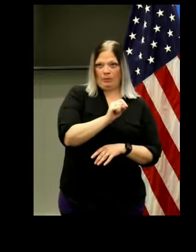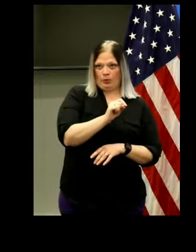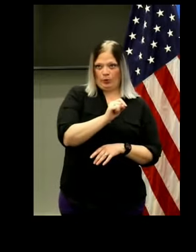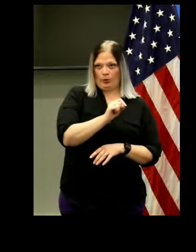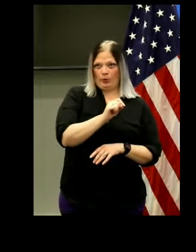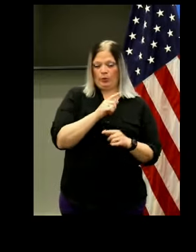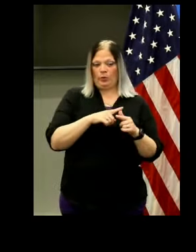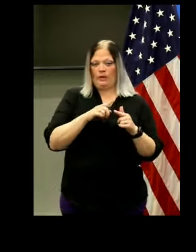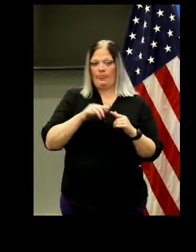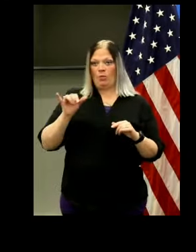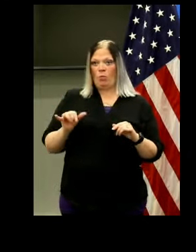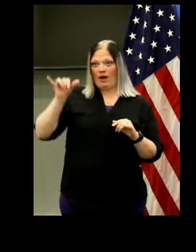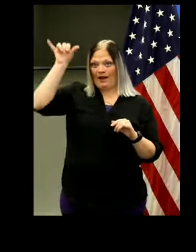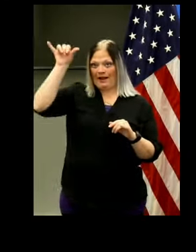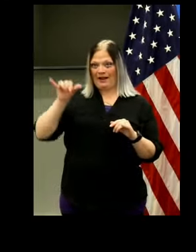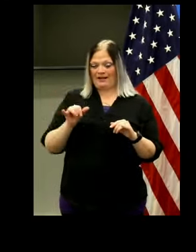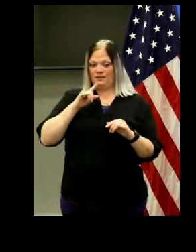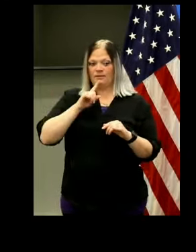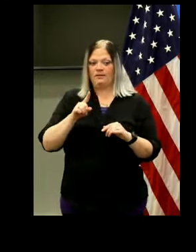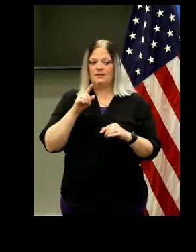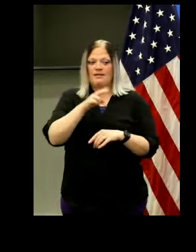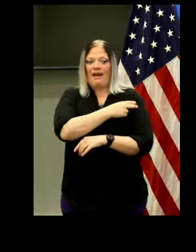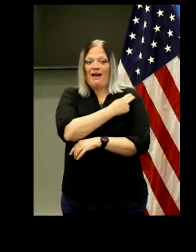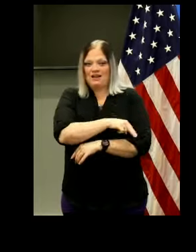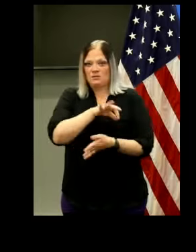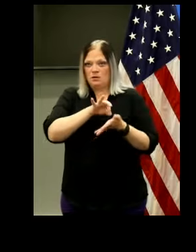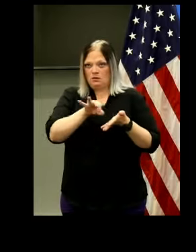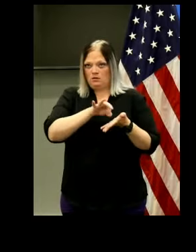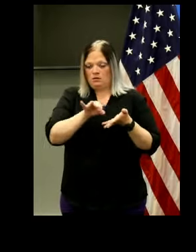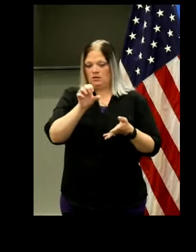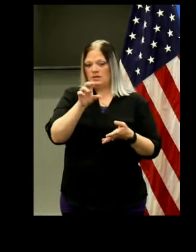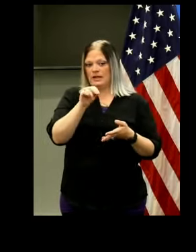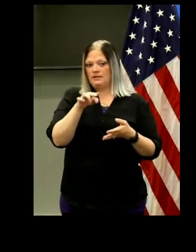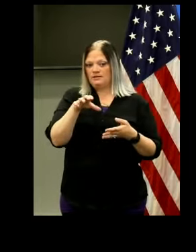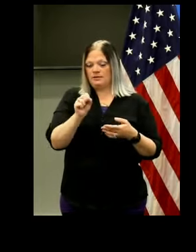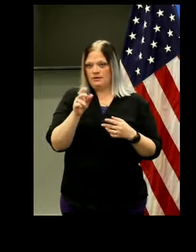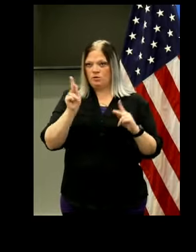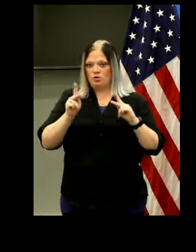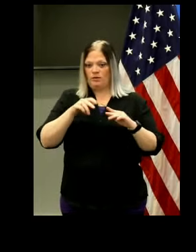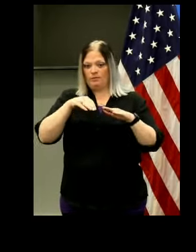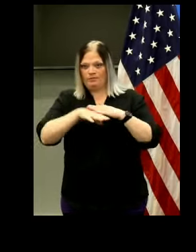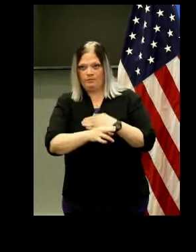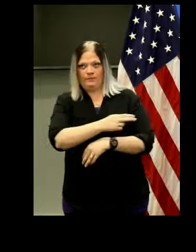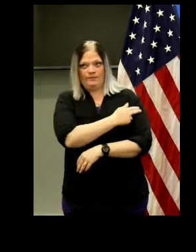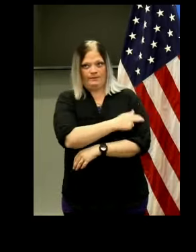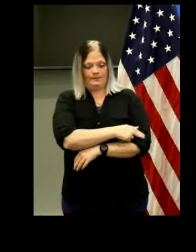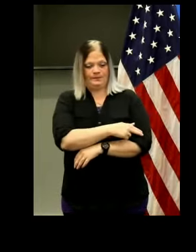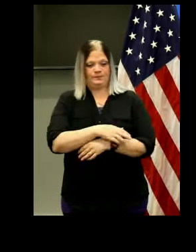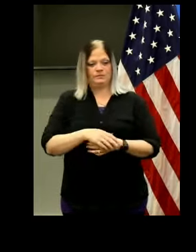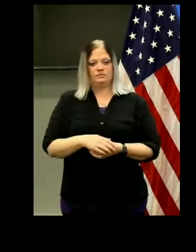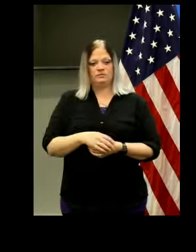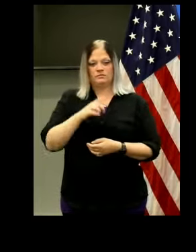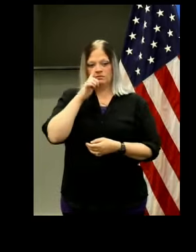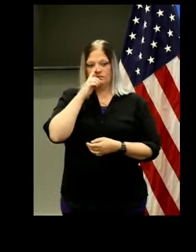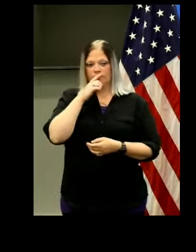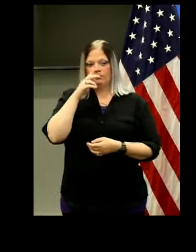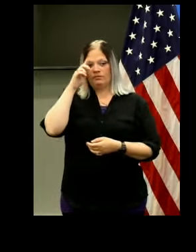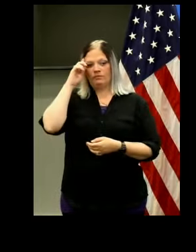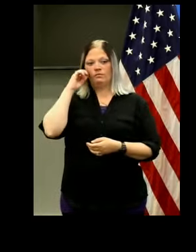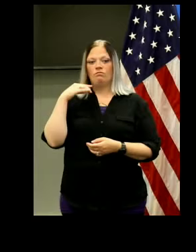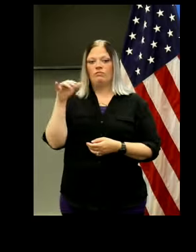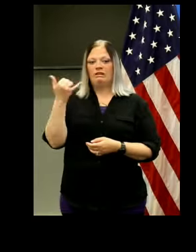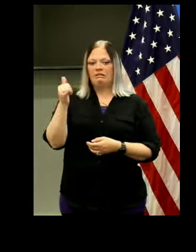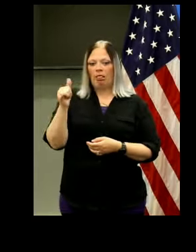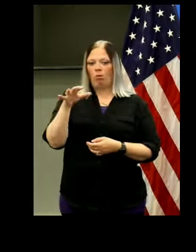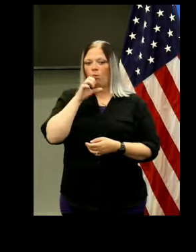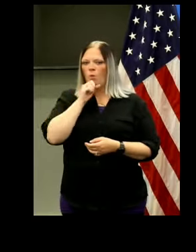then along the y-axis are the hospital census, so the number of people that are admitted to the hospital. The yellow line is what we